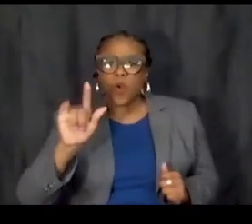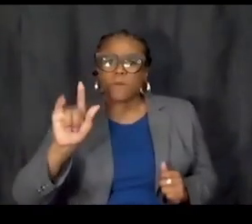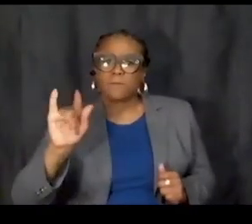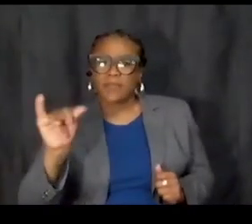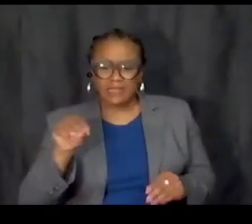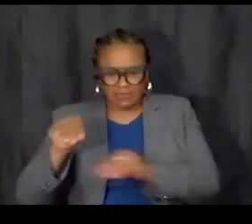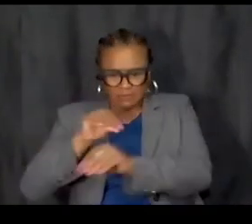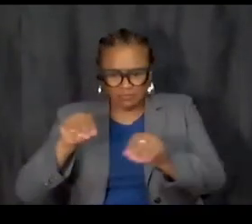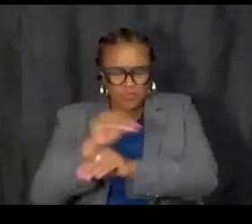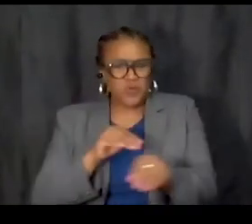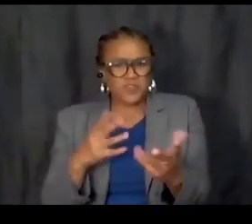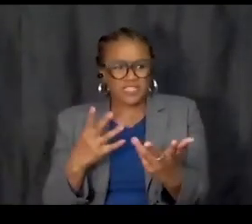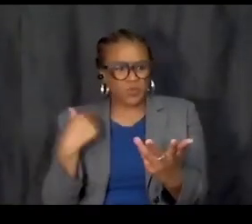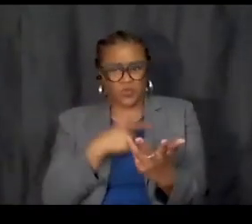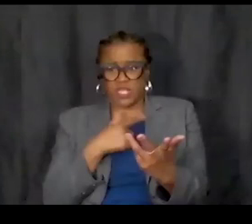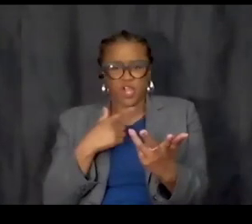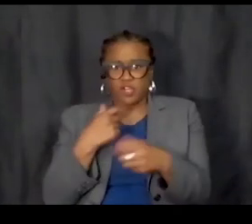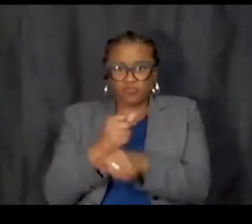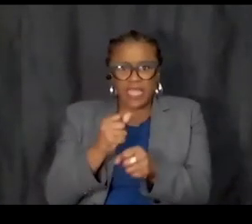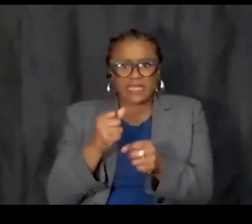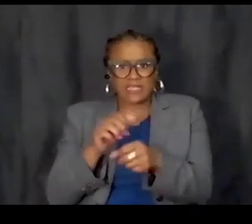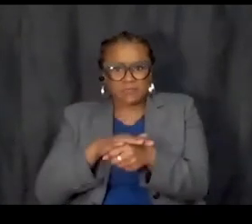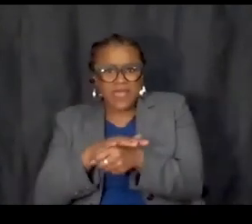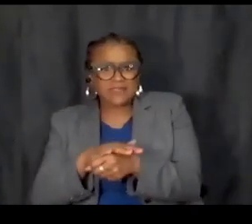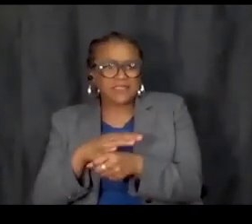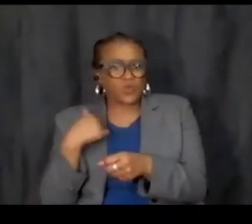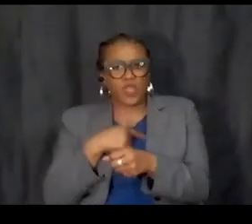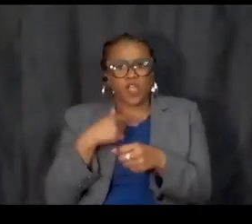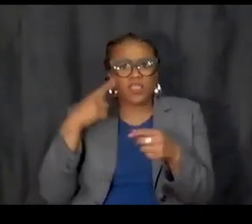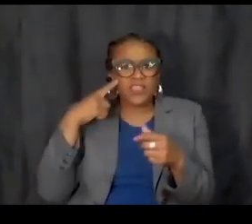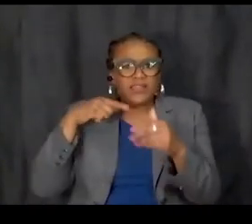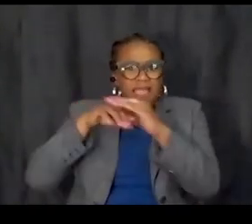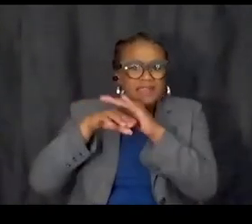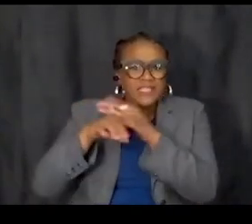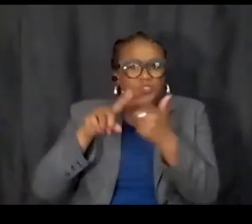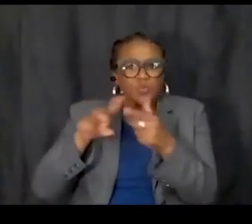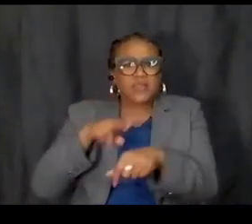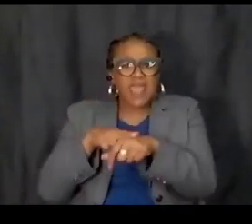society and as we're thinking about access to natural spaces feels really important.